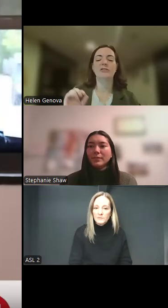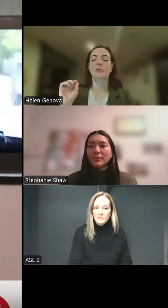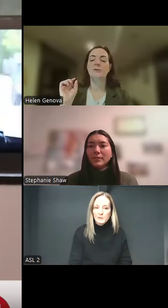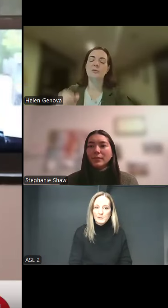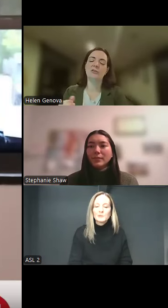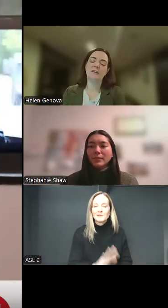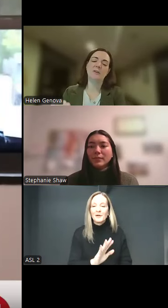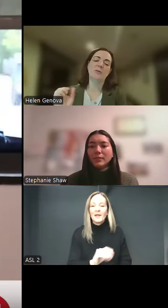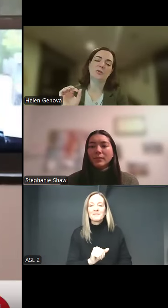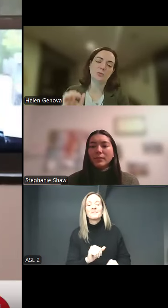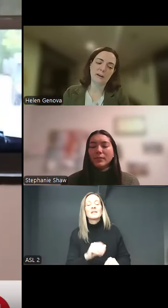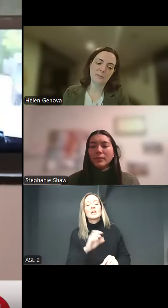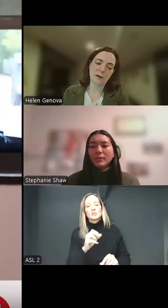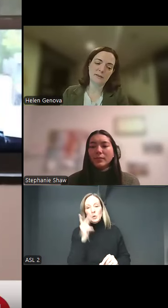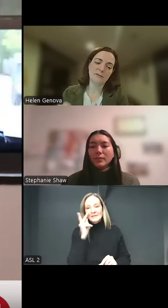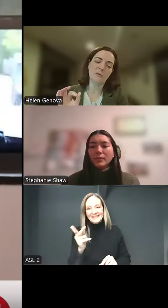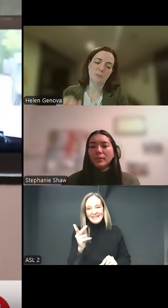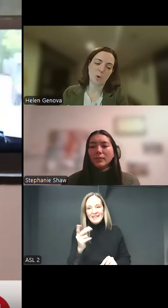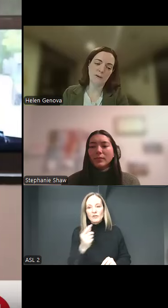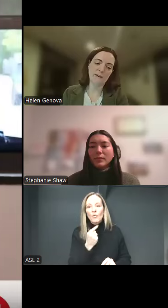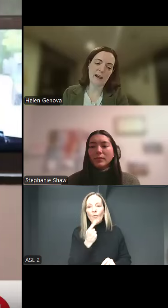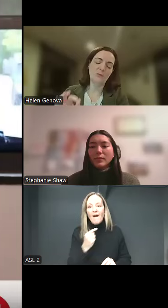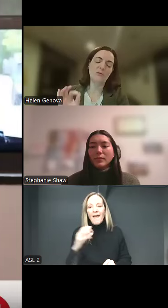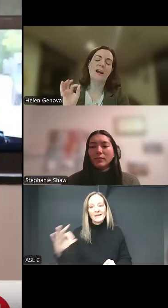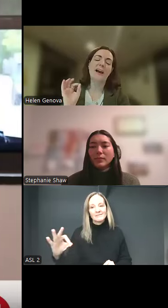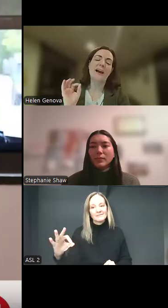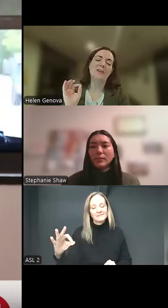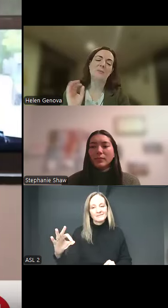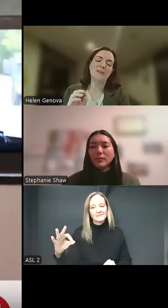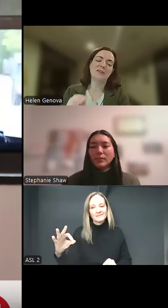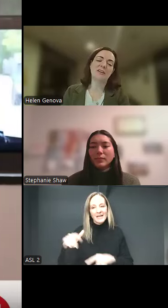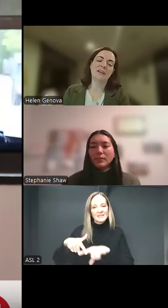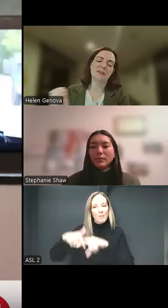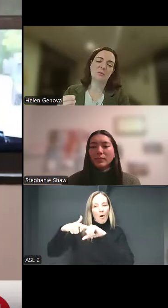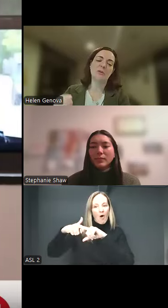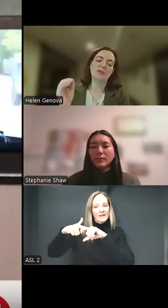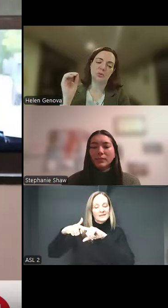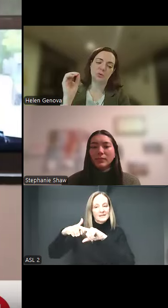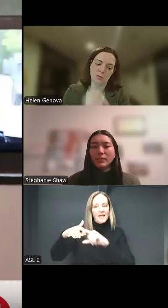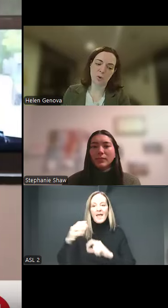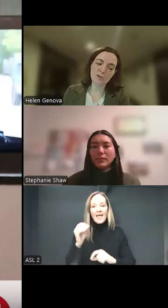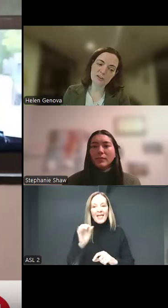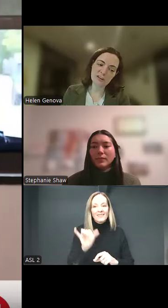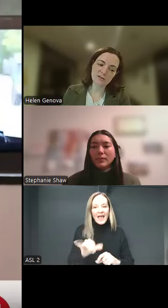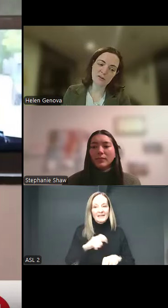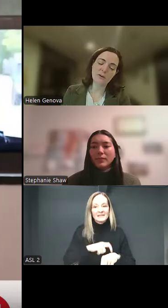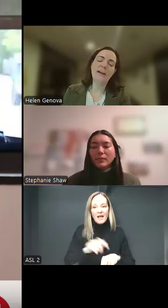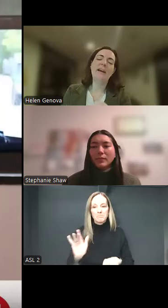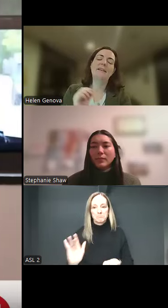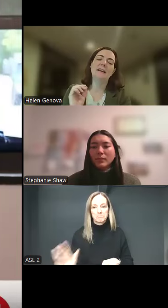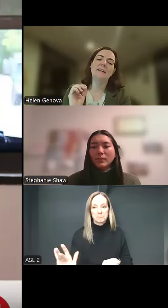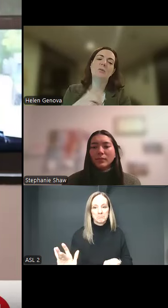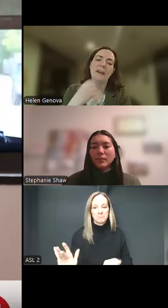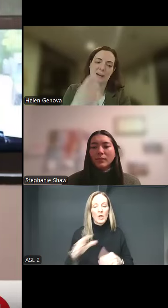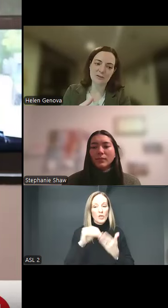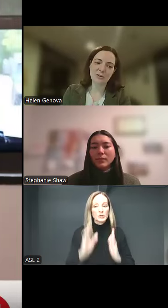Okay, great. So if you see there's a red button with a pause sound, and basically at this point, the student would pause the interview